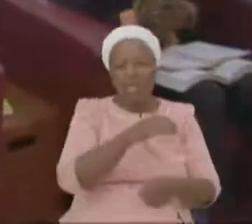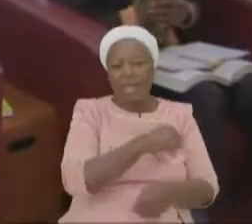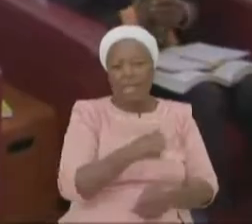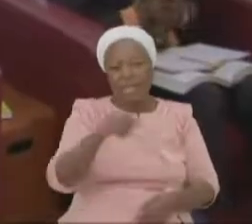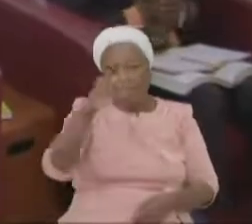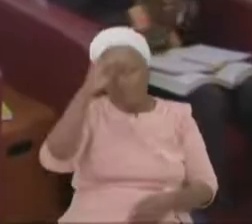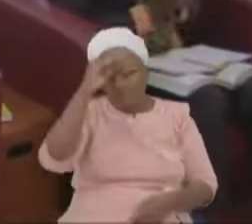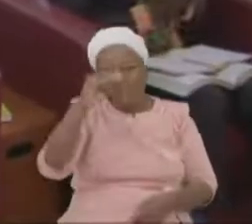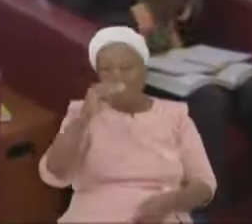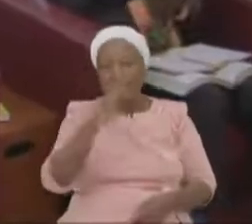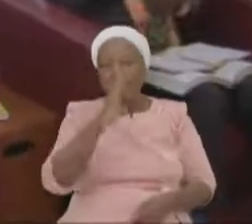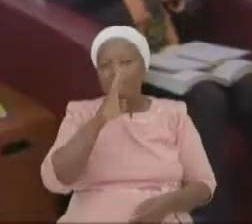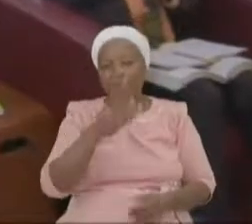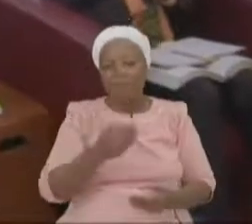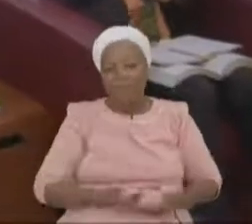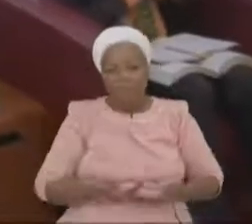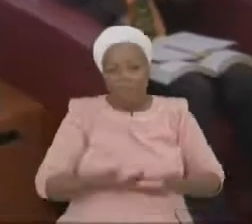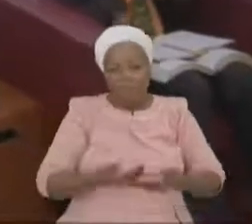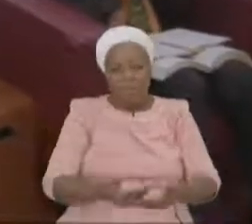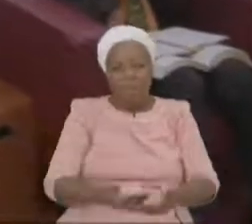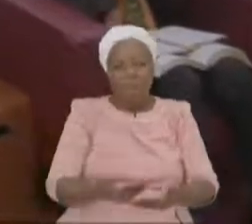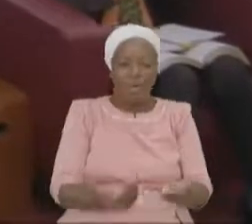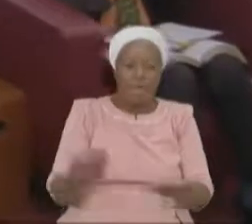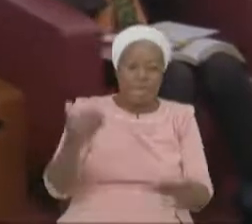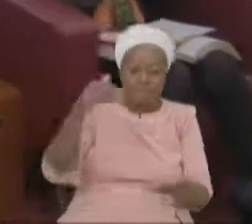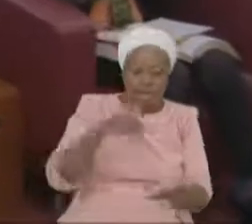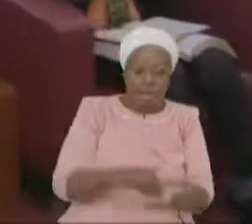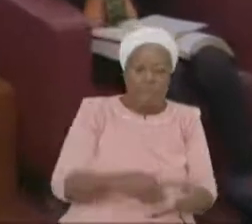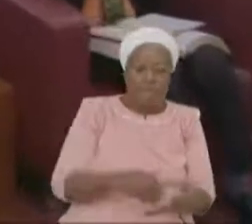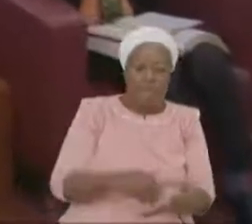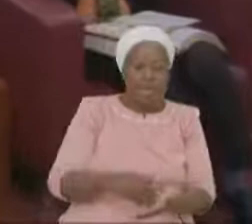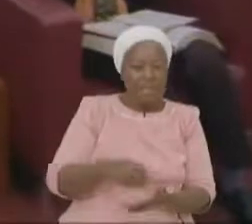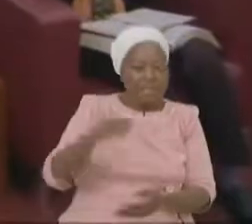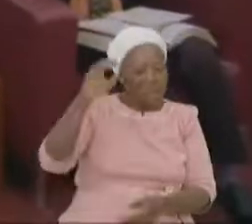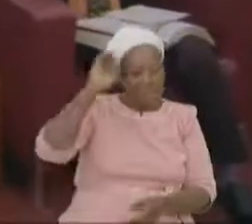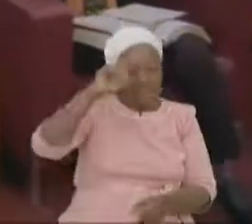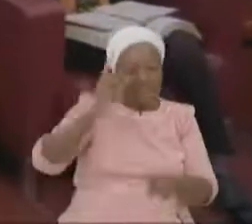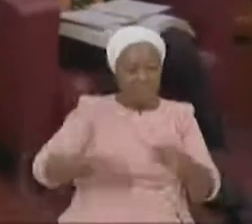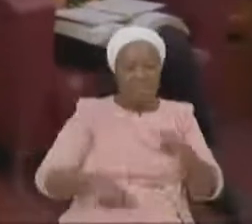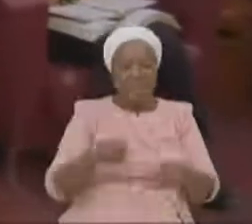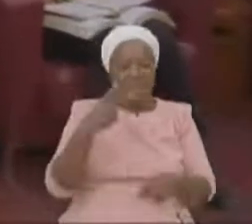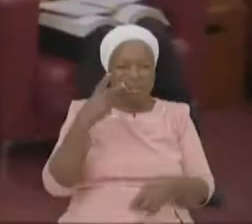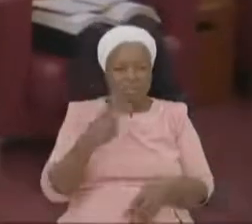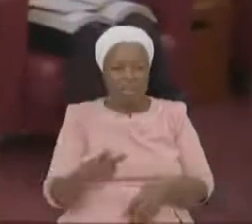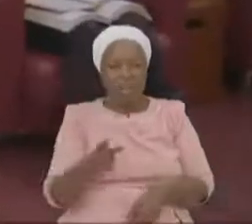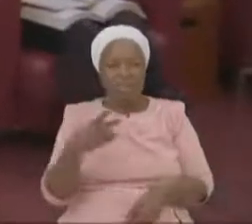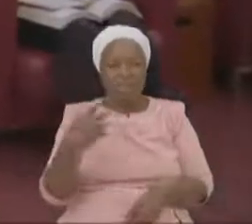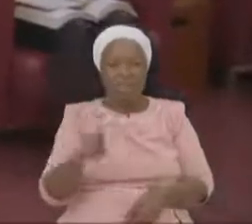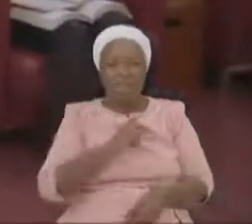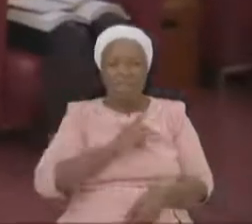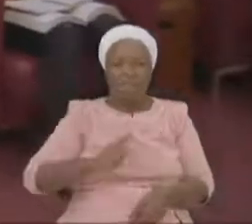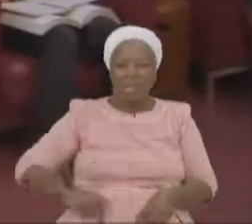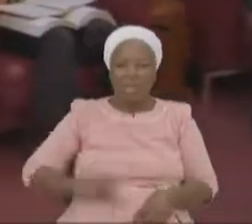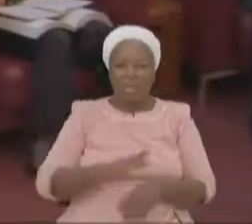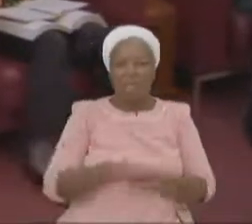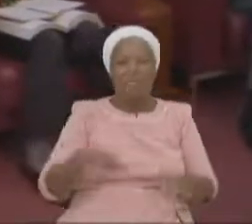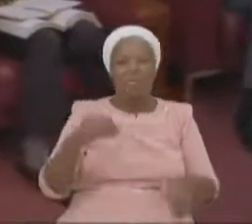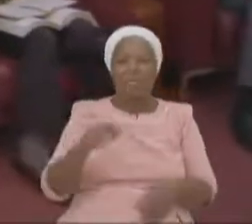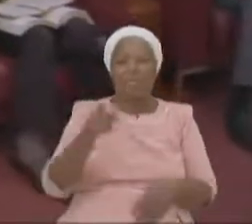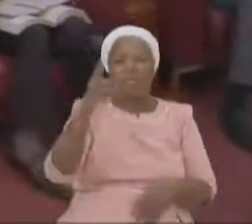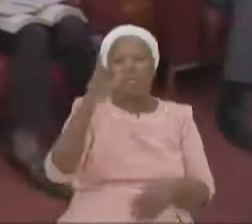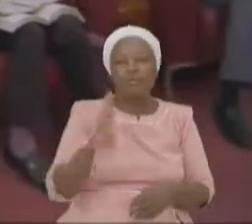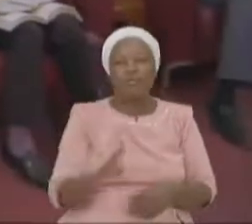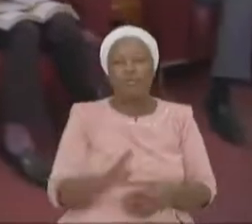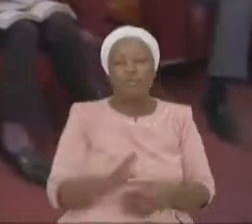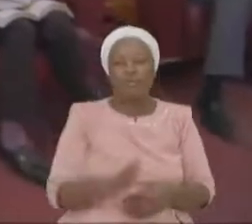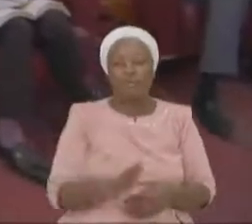a man be born again, he cannot see the kingdom of God.